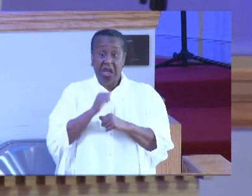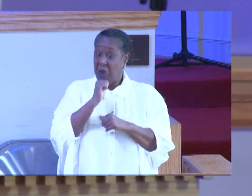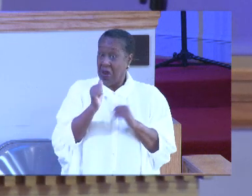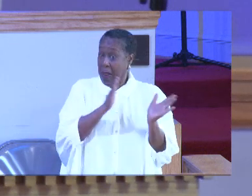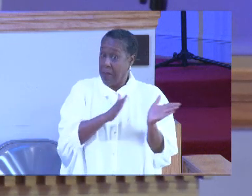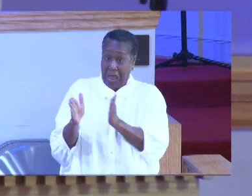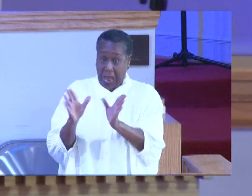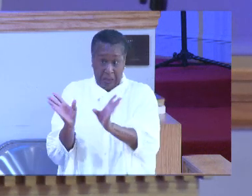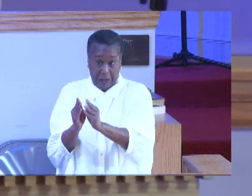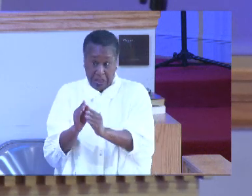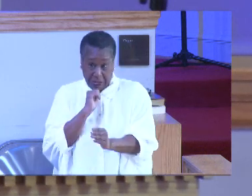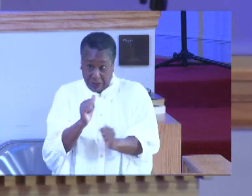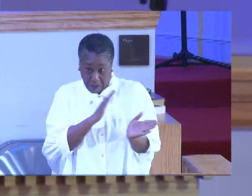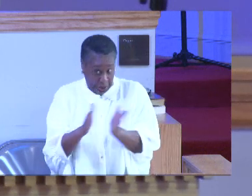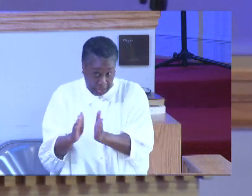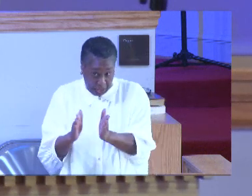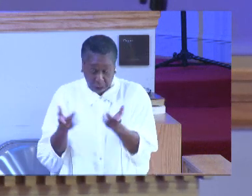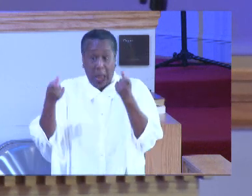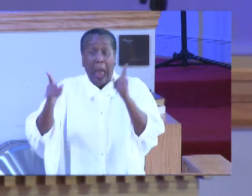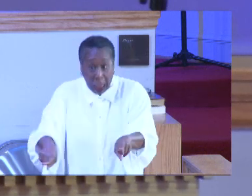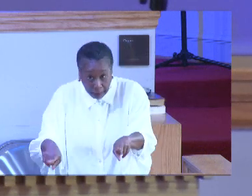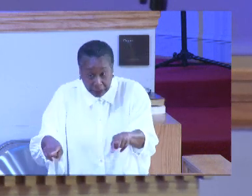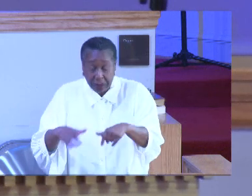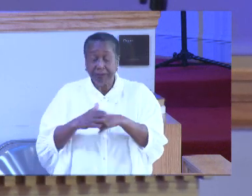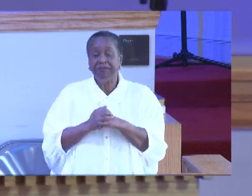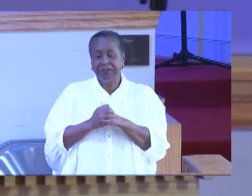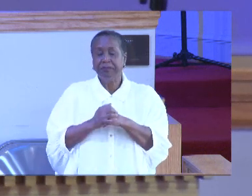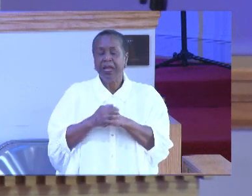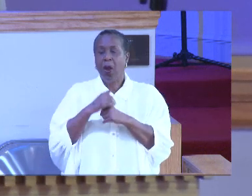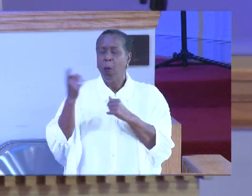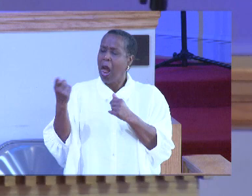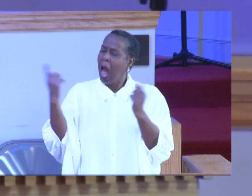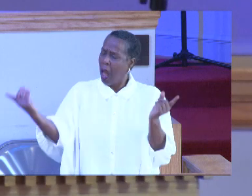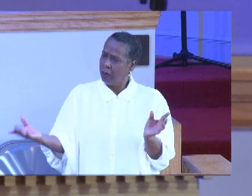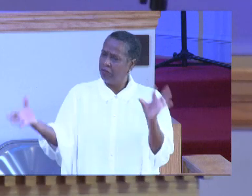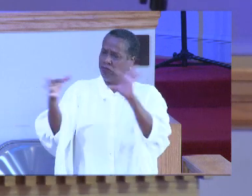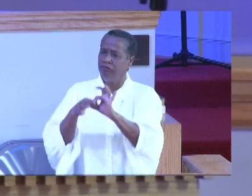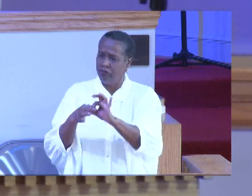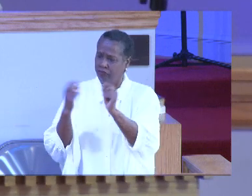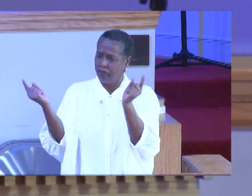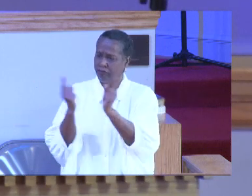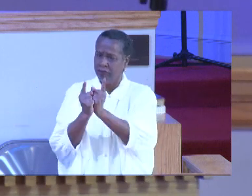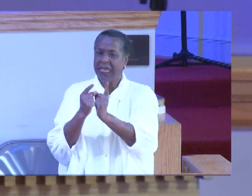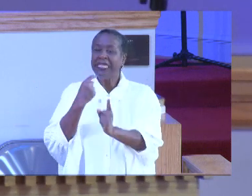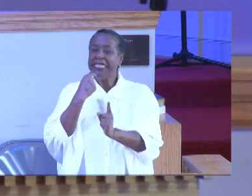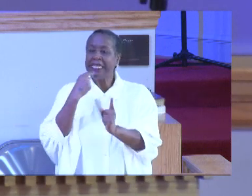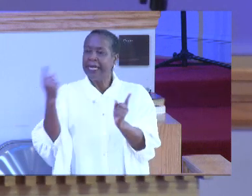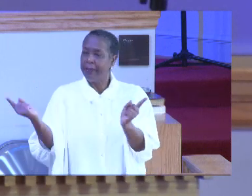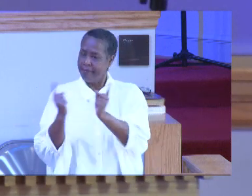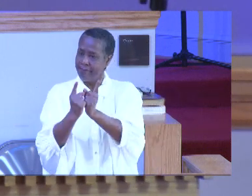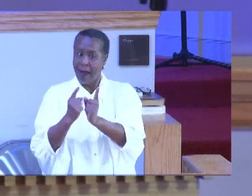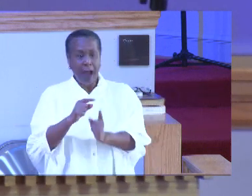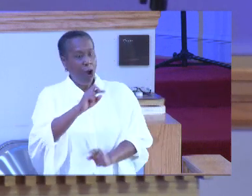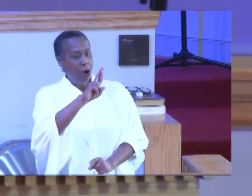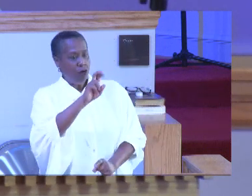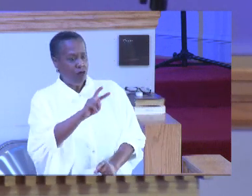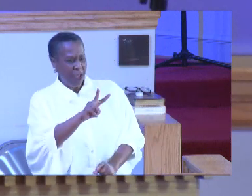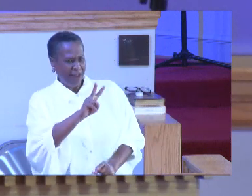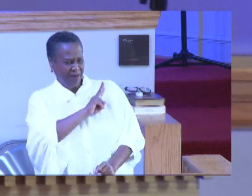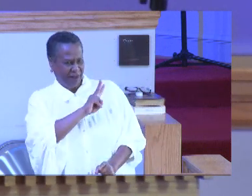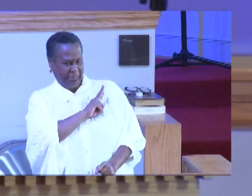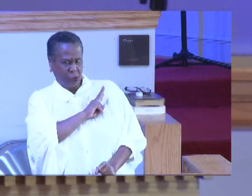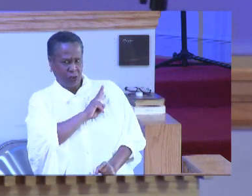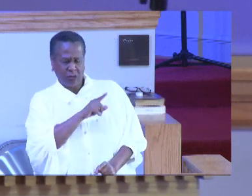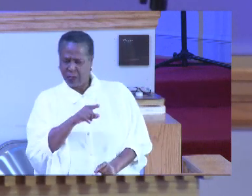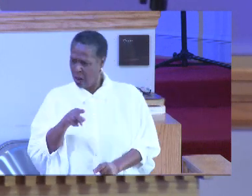meeting, but when I engaged her, she called me Reverend Victor. Now, I'm watching her